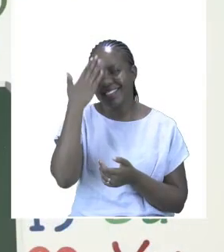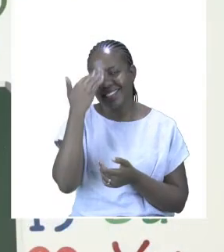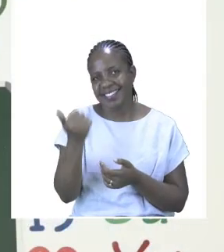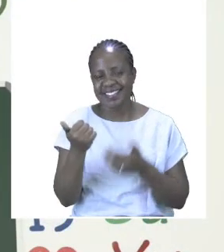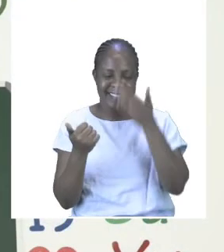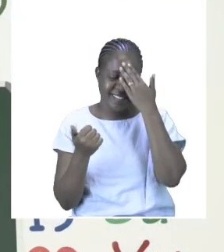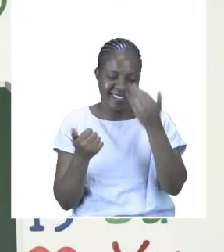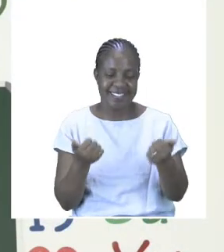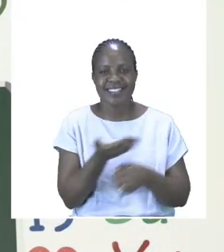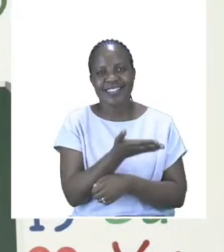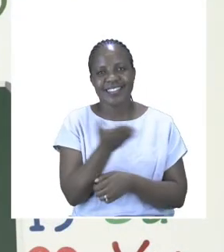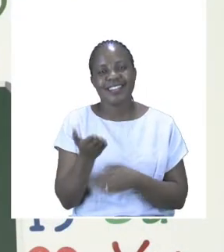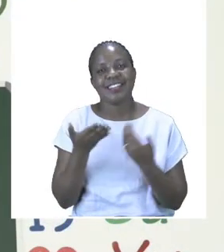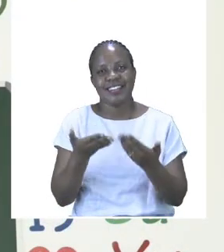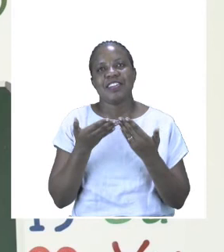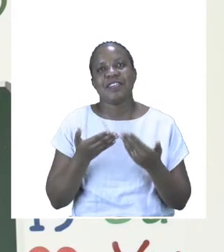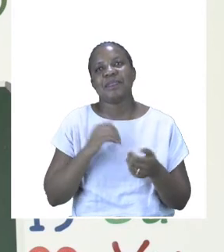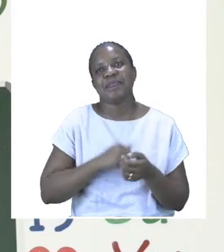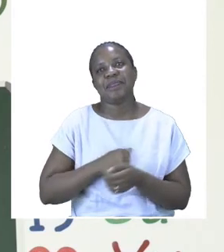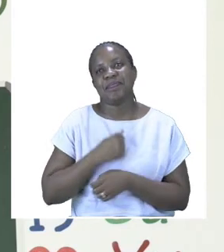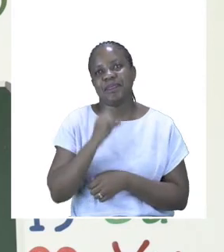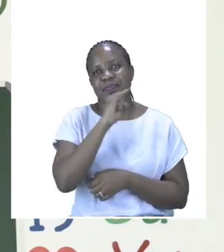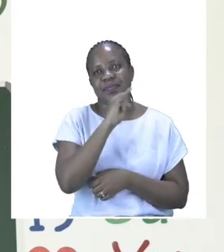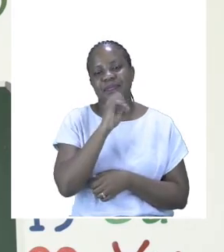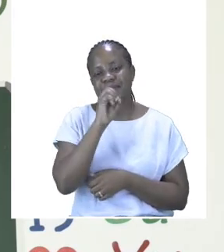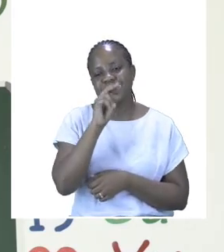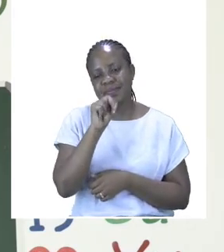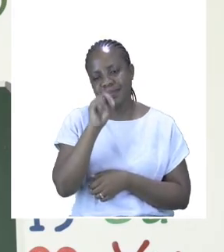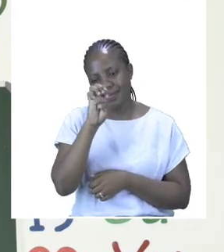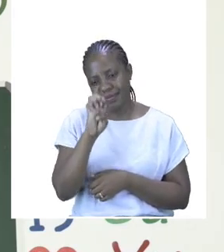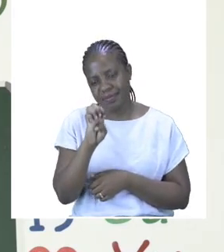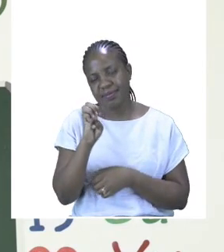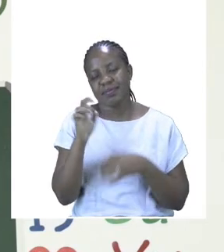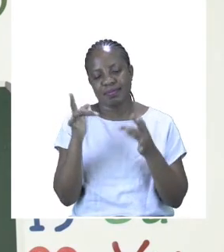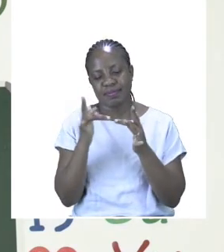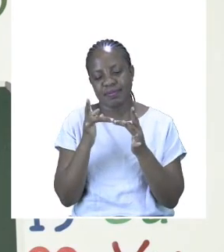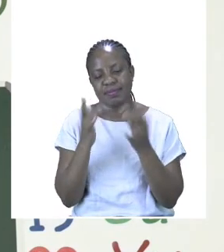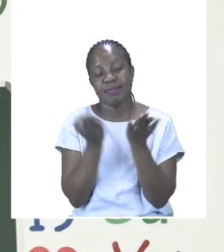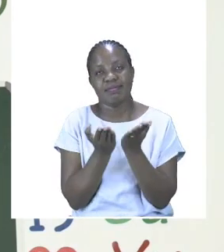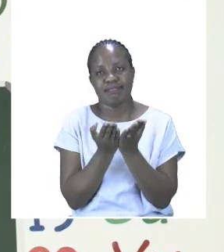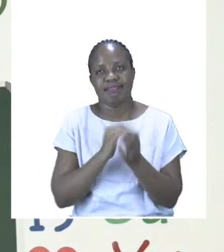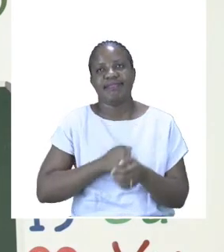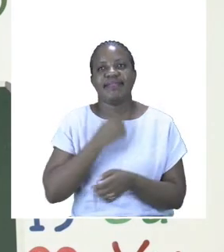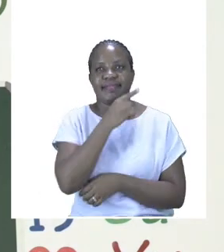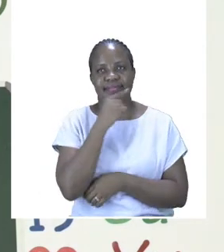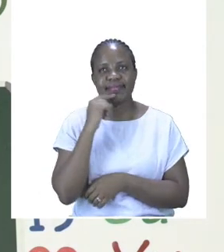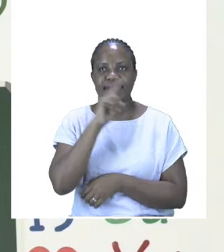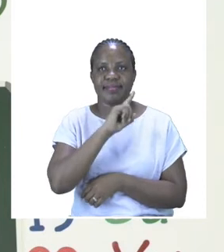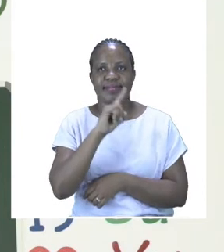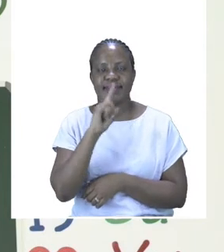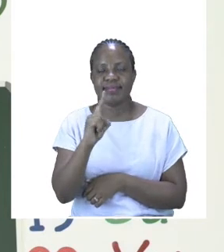Hello everyone and welcome to My Zone Online School. My name is Teacher Mutsa and thank you so much